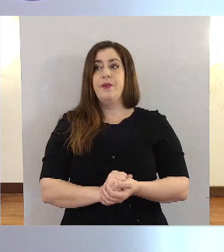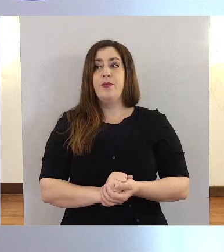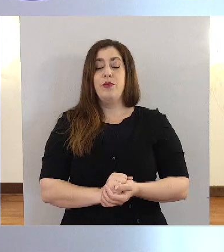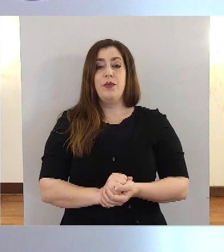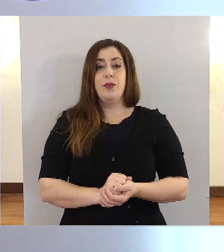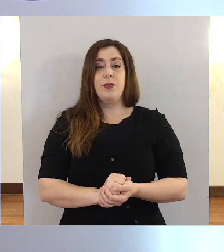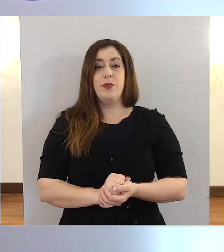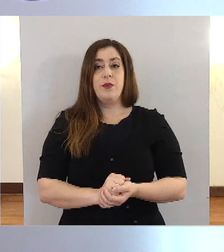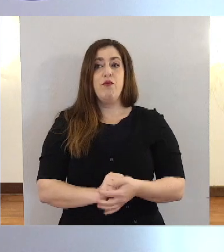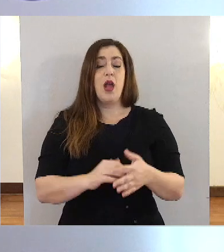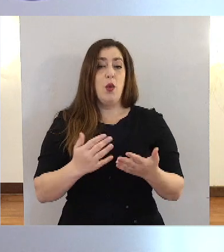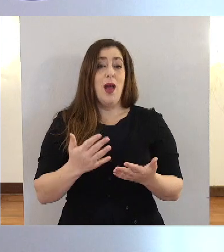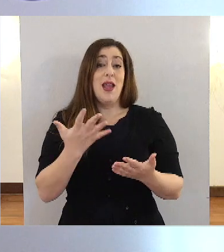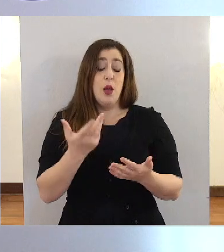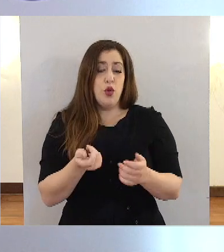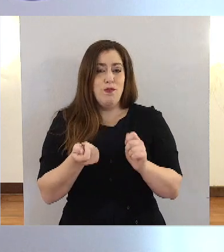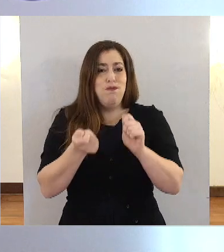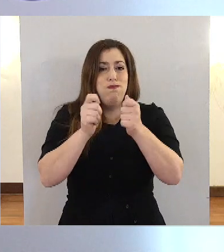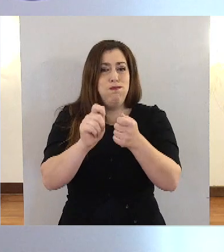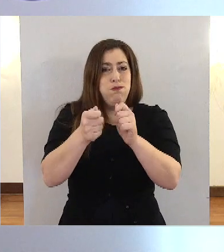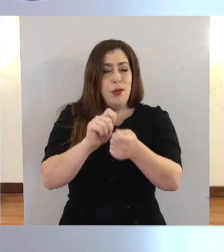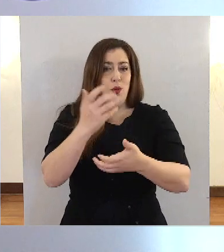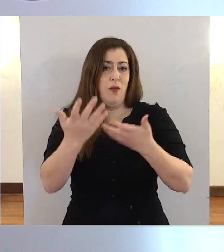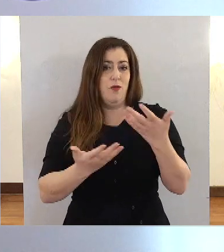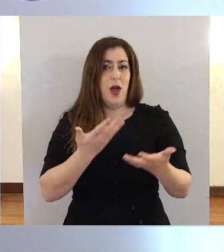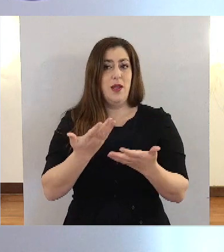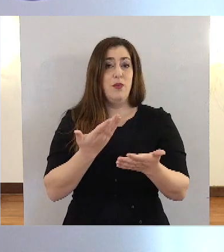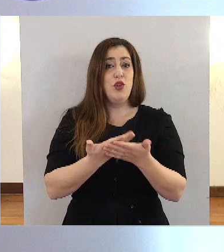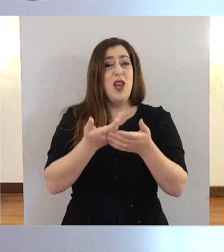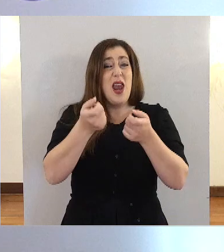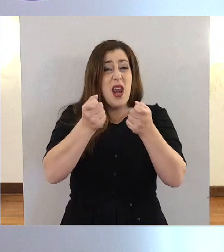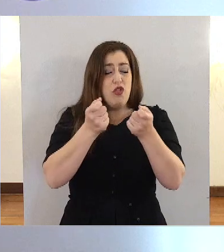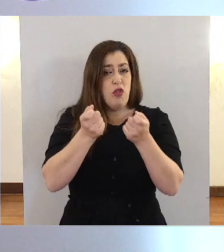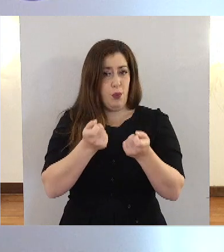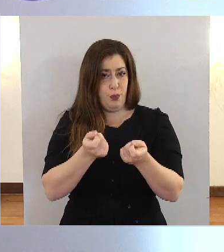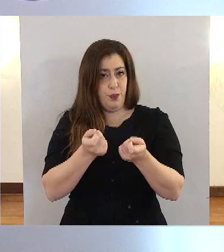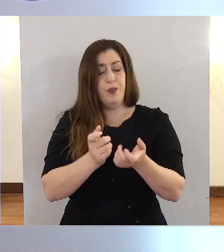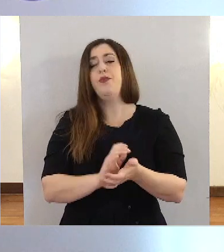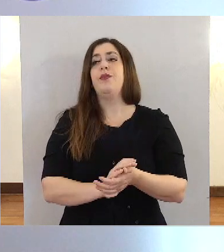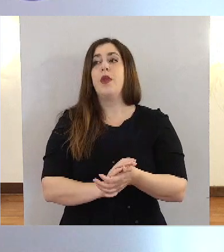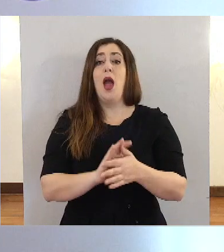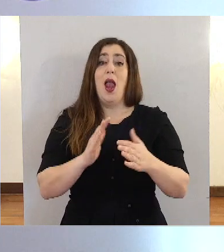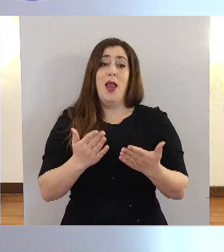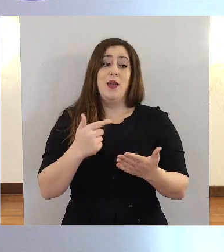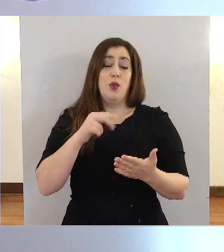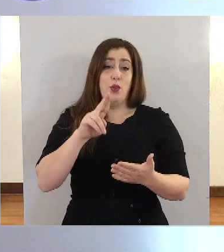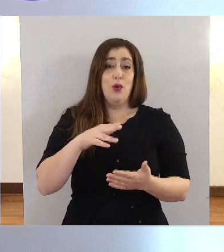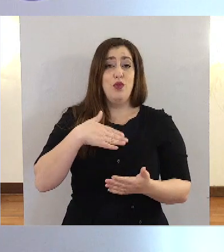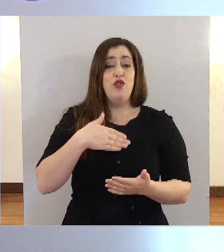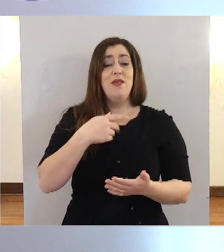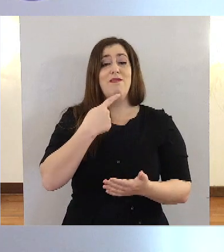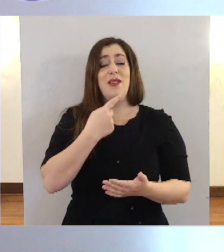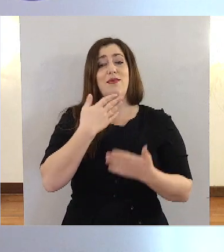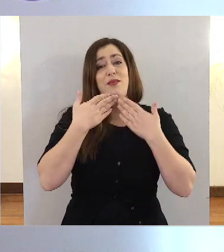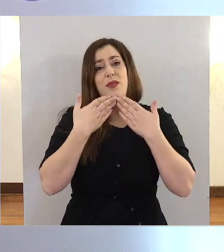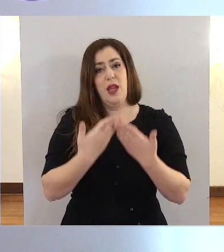delayed and adjustments needed to be made. And in this regard, I thank the EU Commission Project Liaison Officer